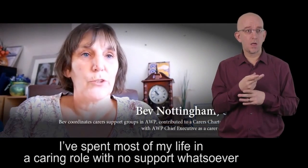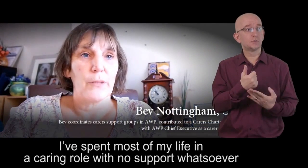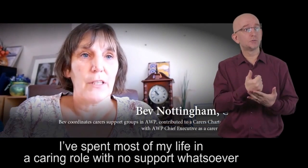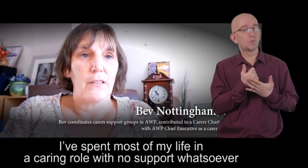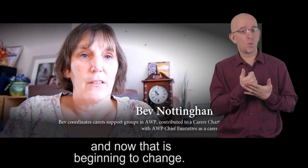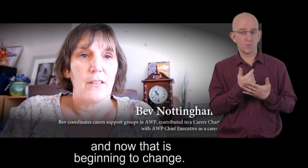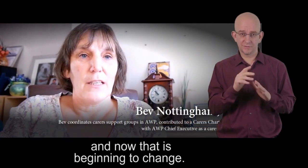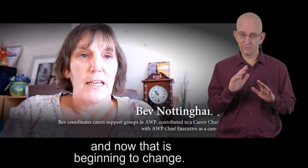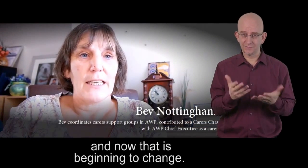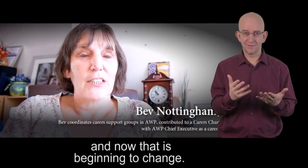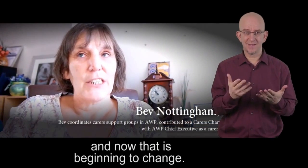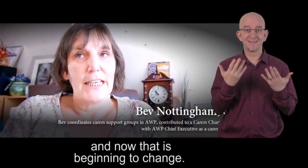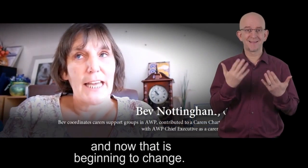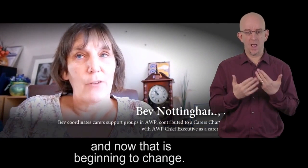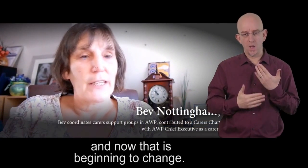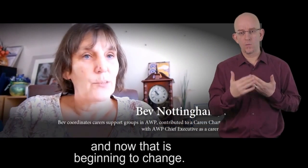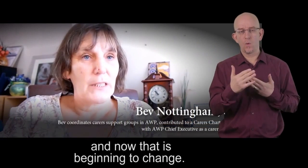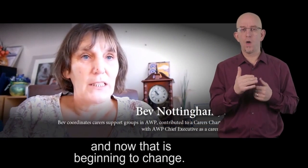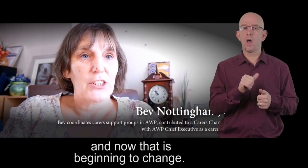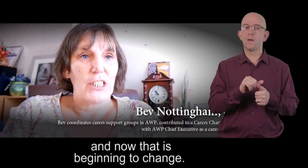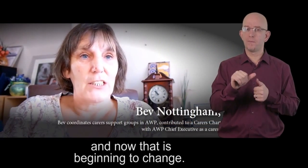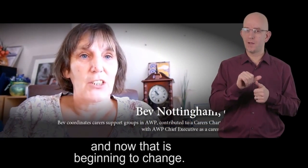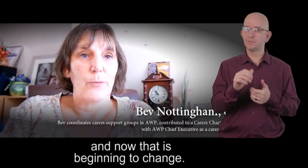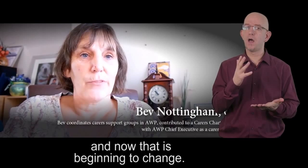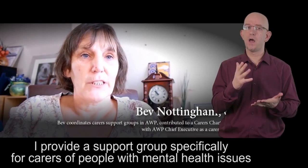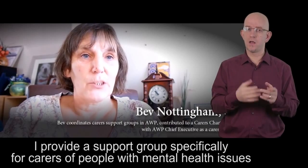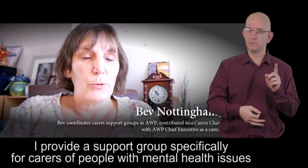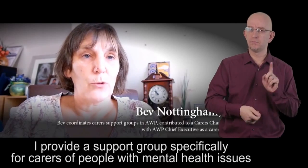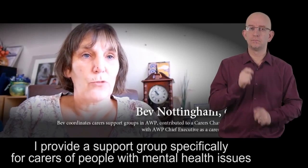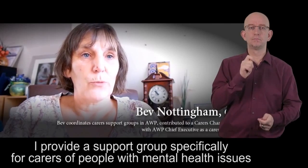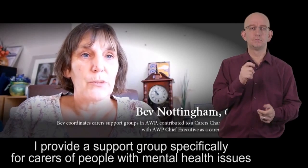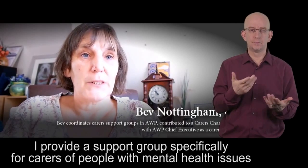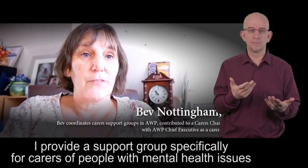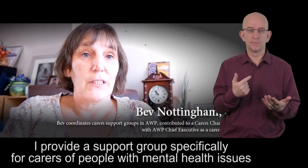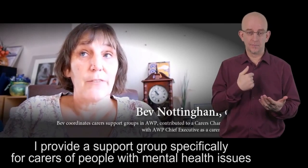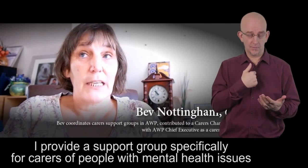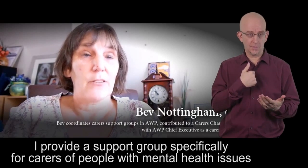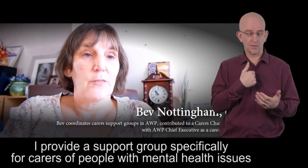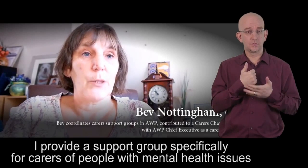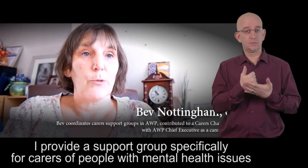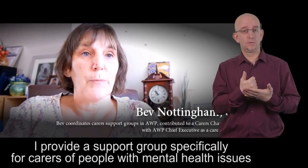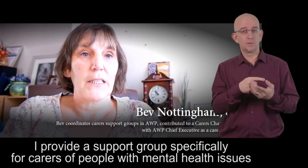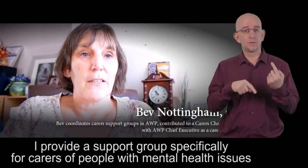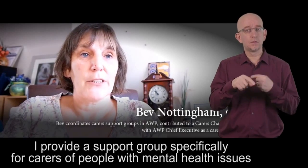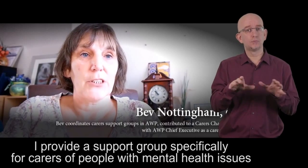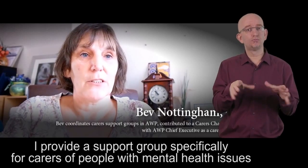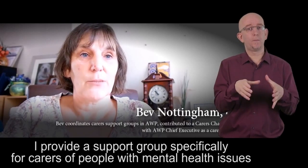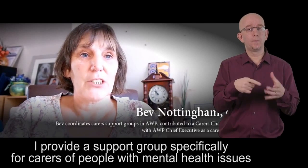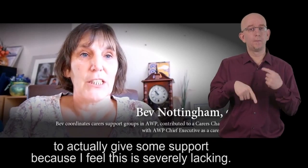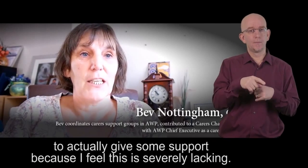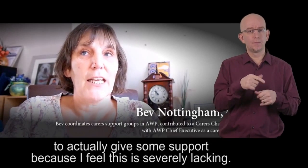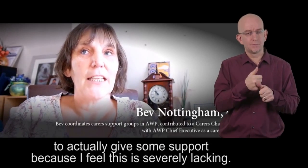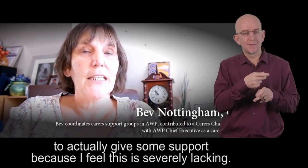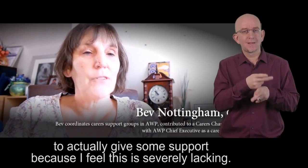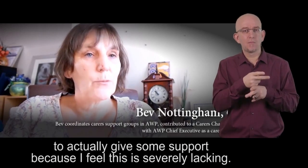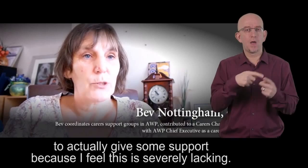support whatsoever and actually now that is beginning to change I provide a support group specifically for carers of people with mental health issues to